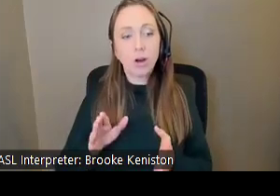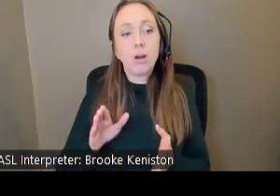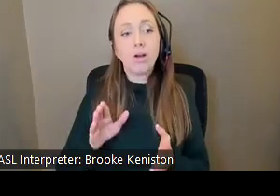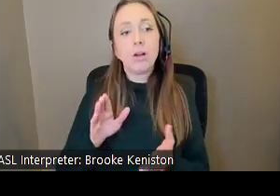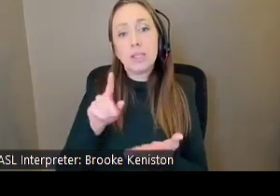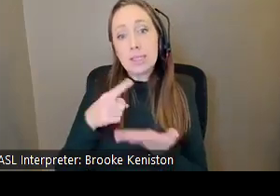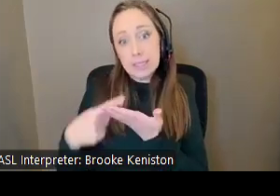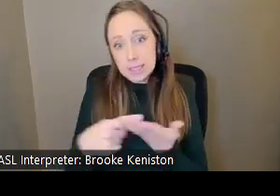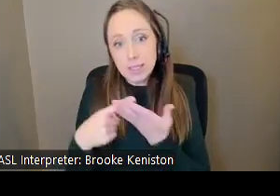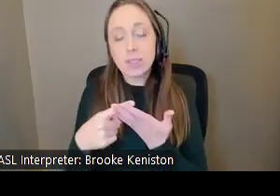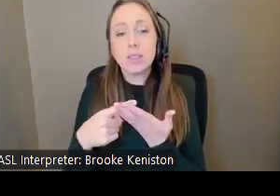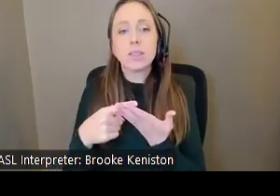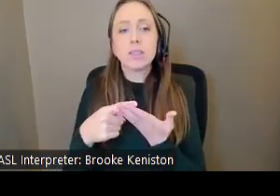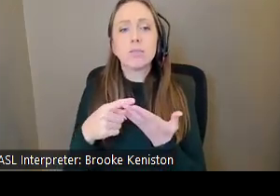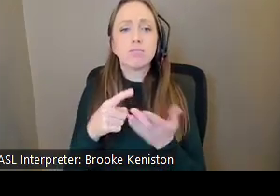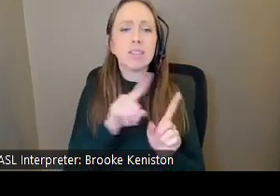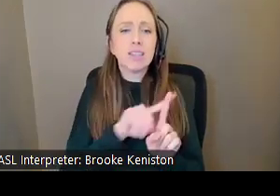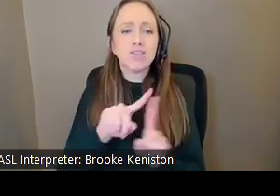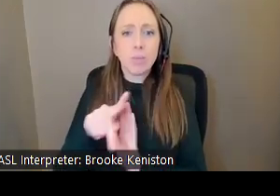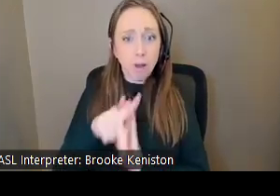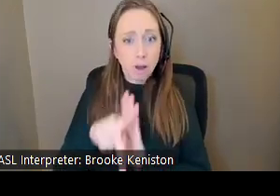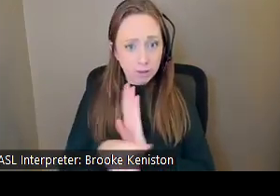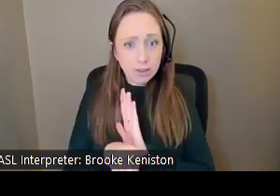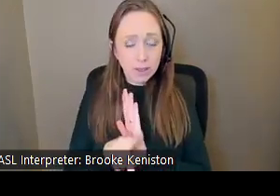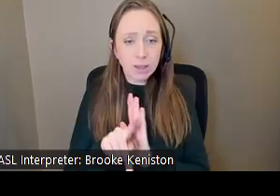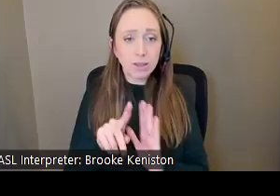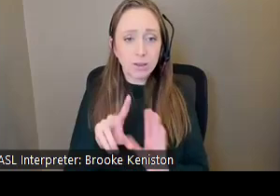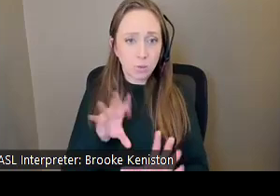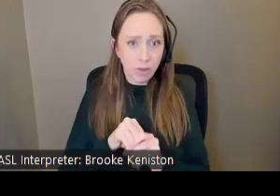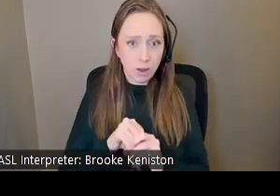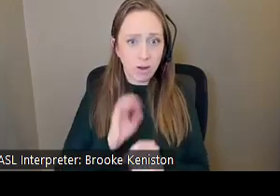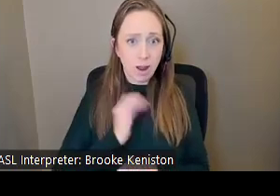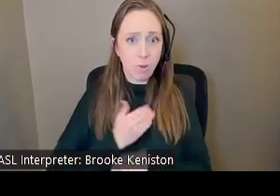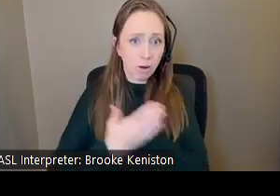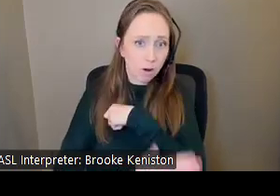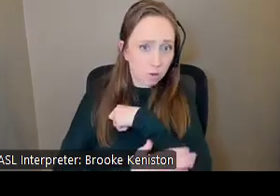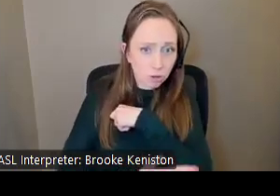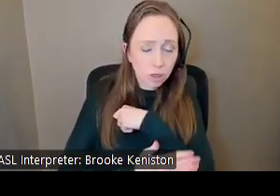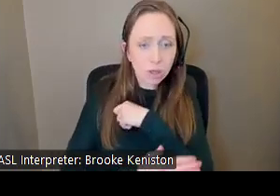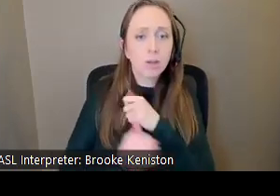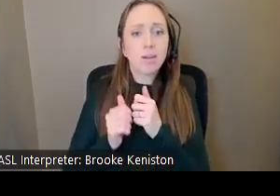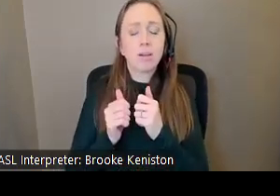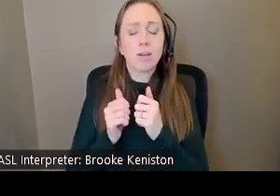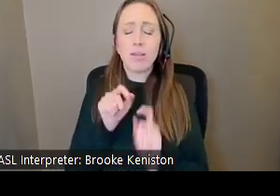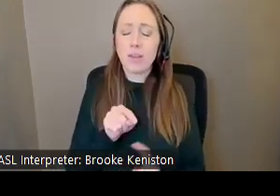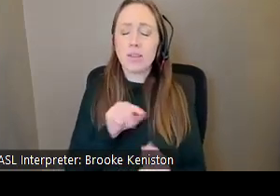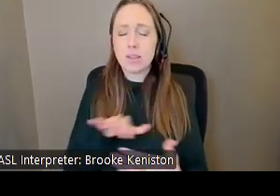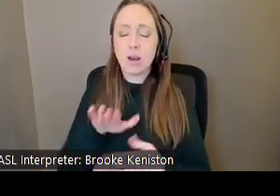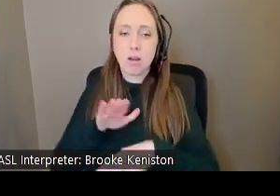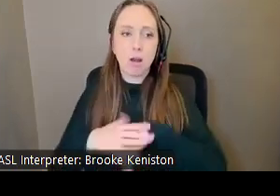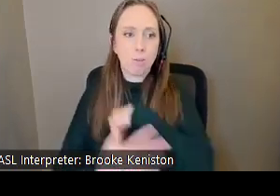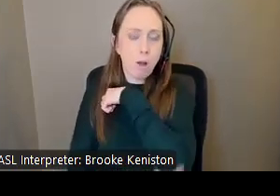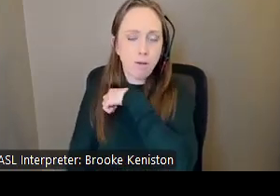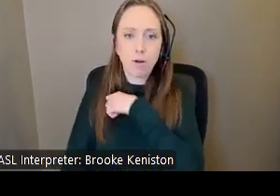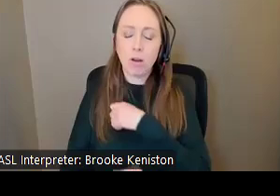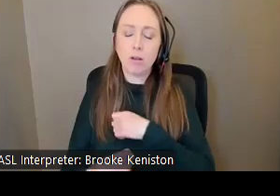in reverse, the tax credits and other things that we get. So it's a really good study on poverty, and he's a really